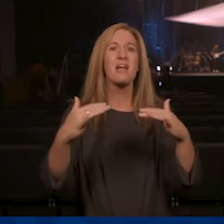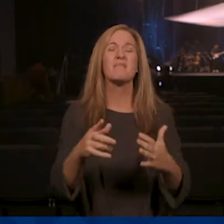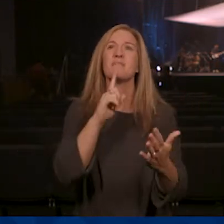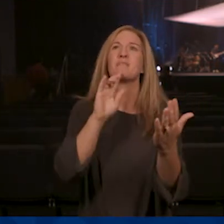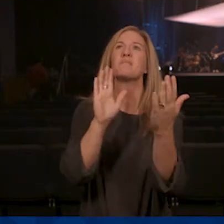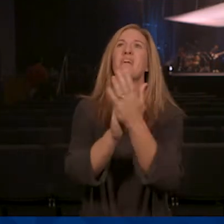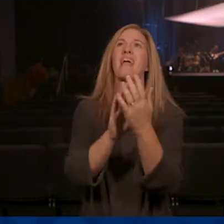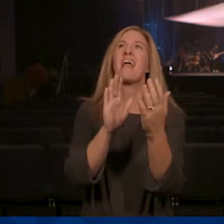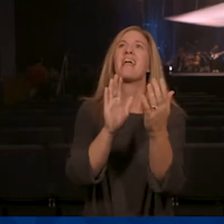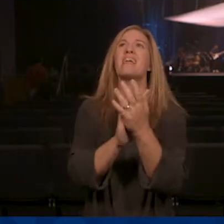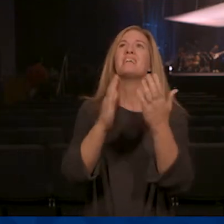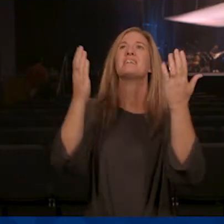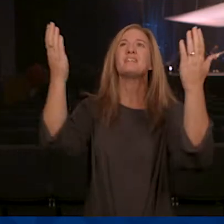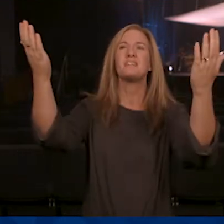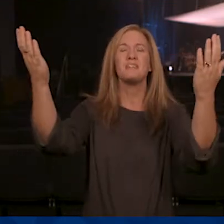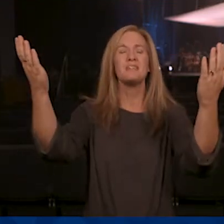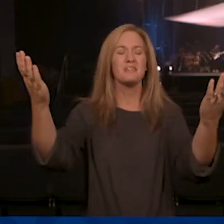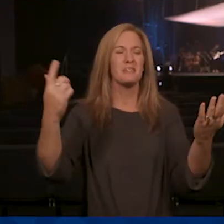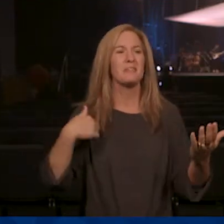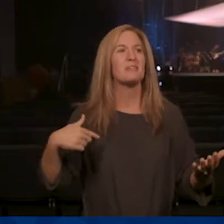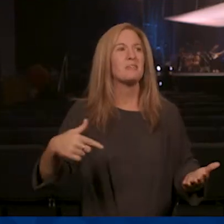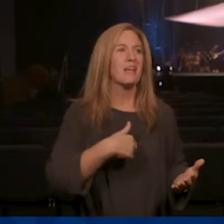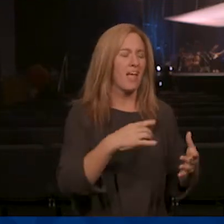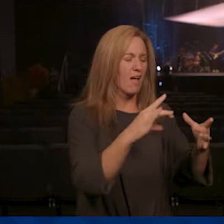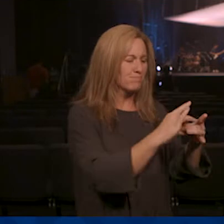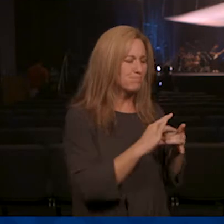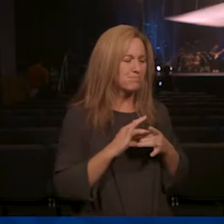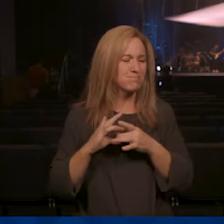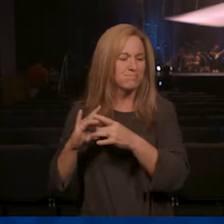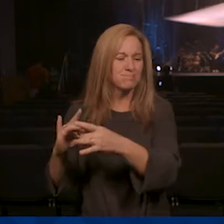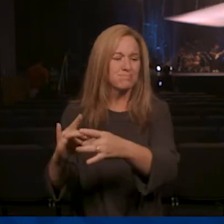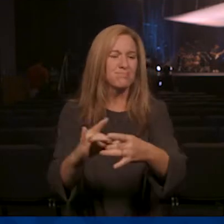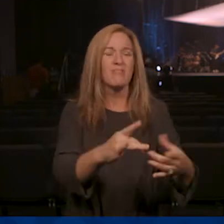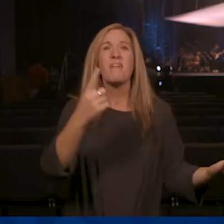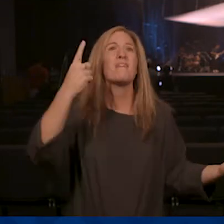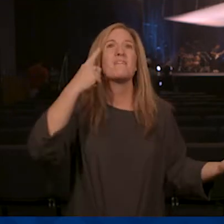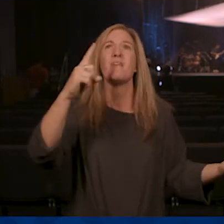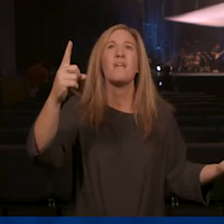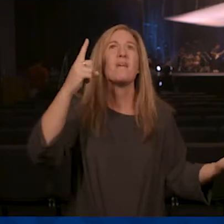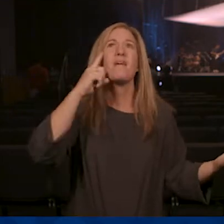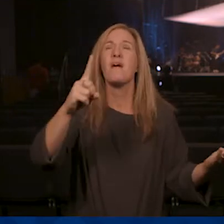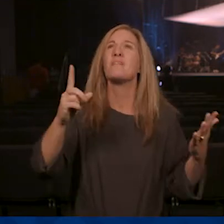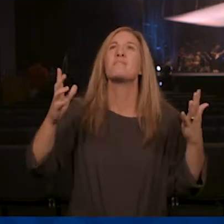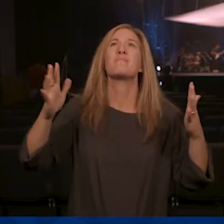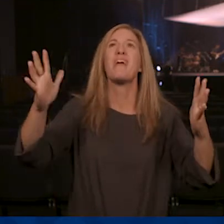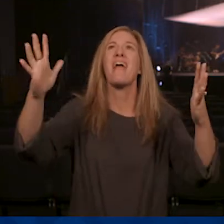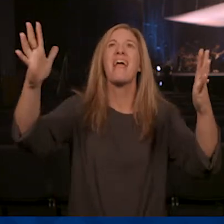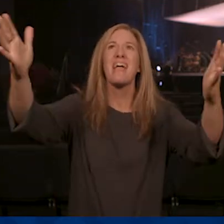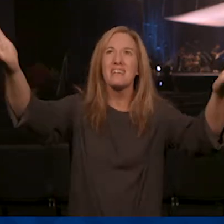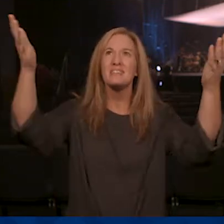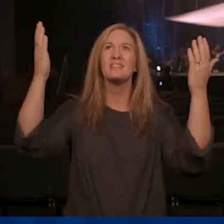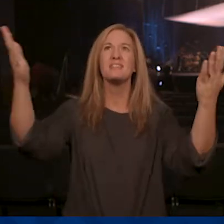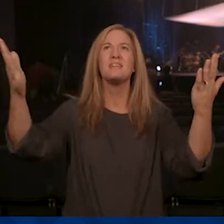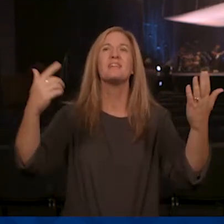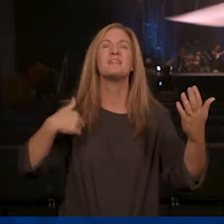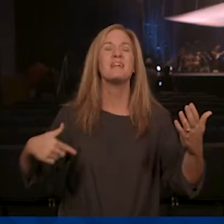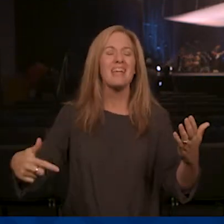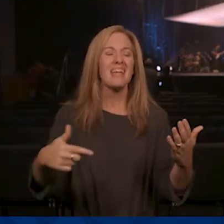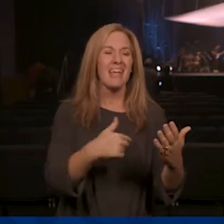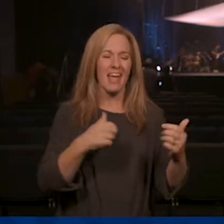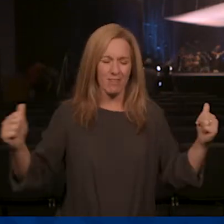praise you. We come to praise you. We come to praise